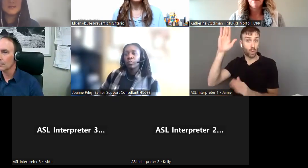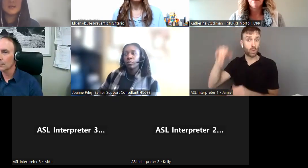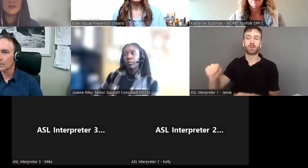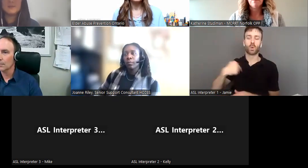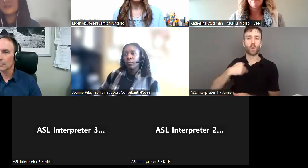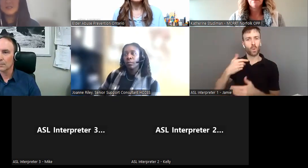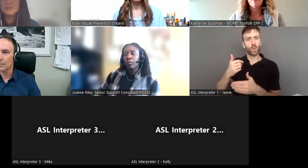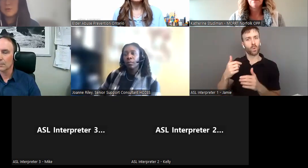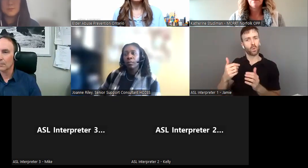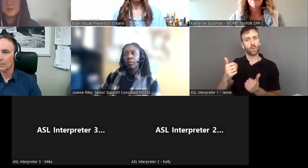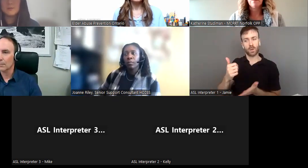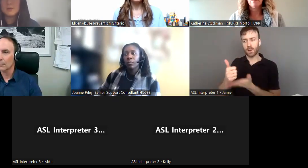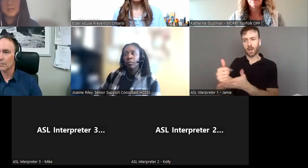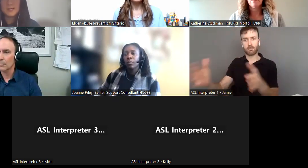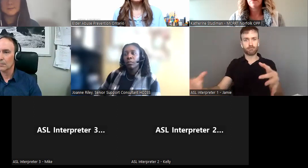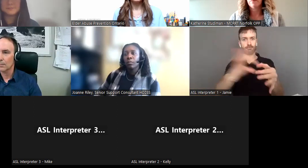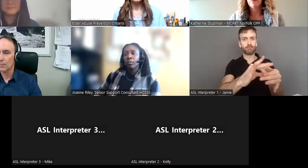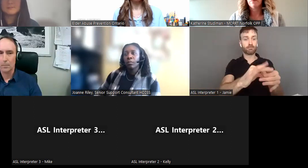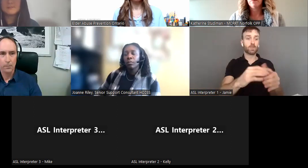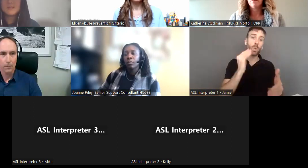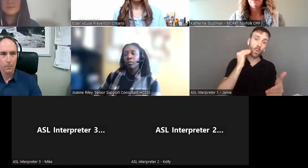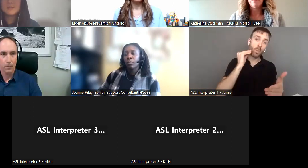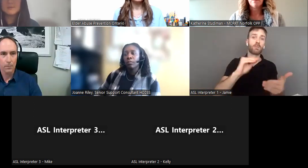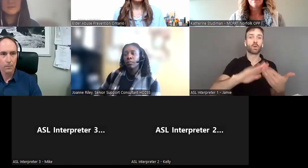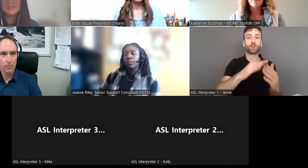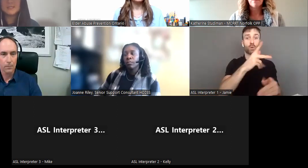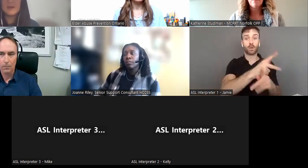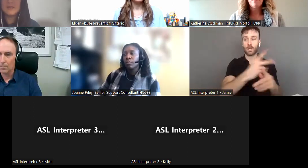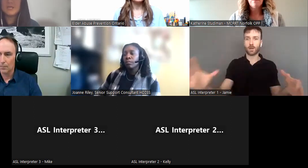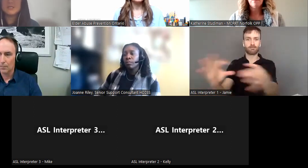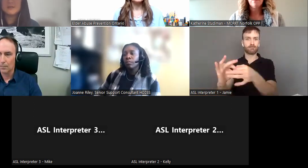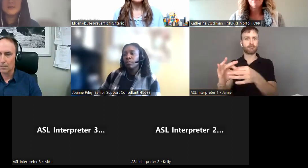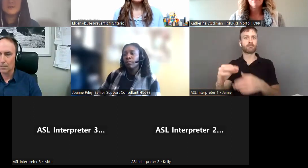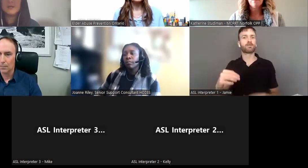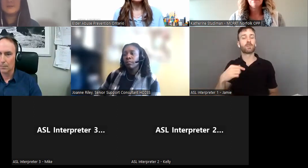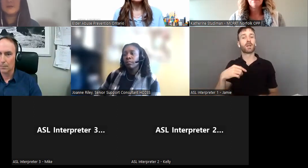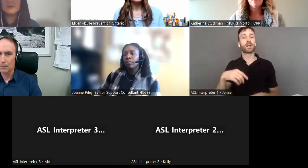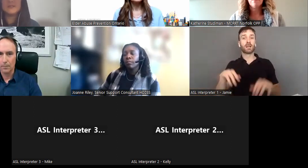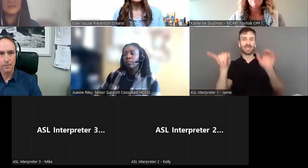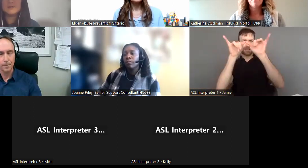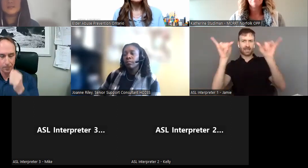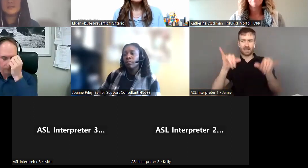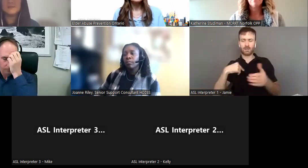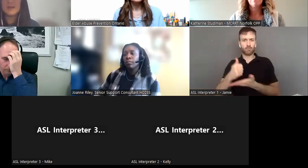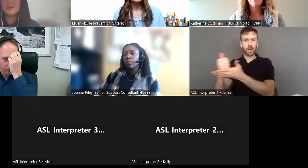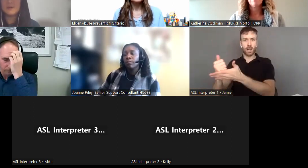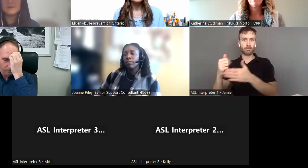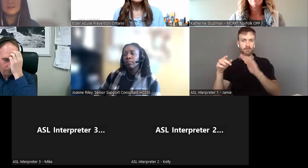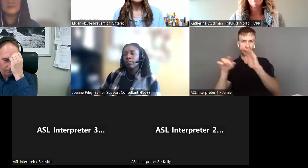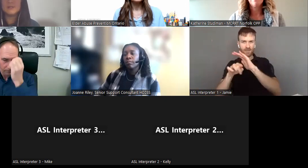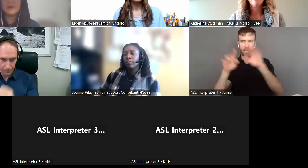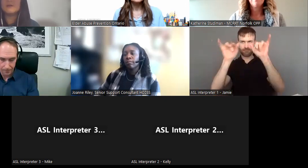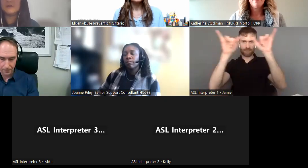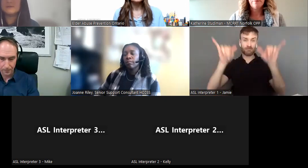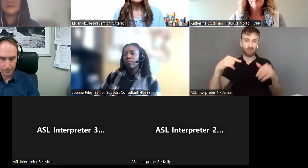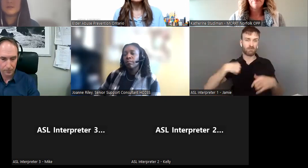connections to such as home and community care. We can do some system navigation because we know the senior system and the healthcare system